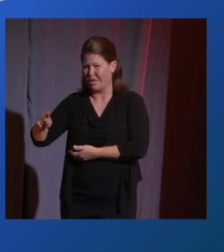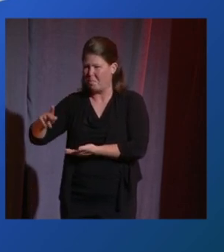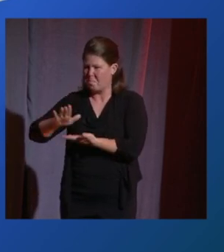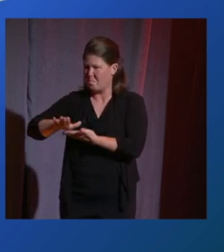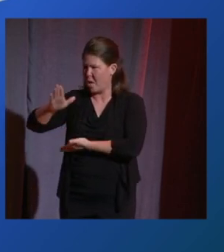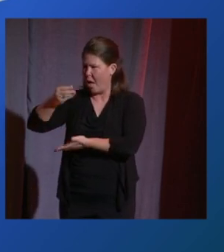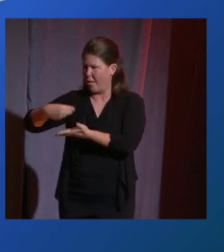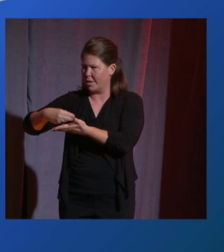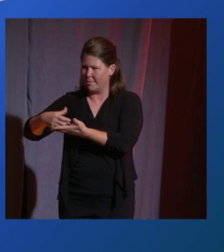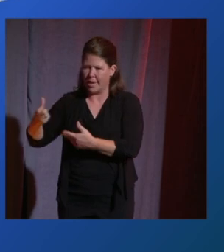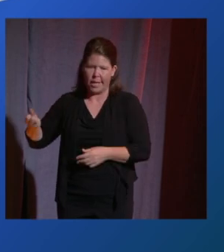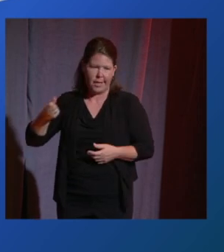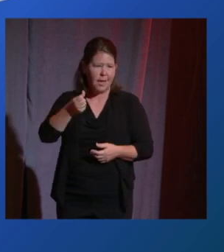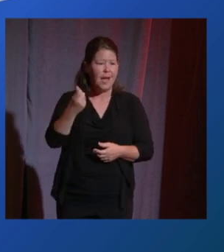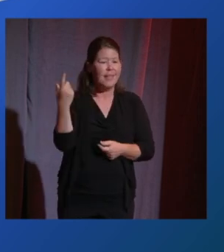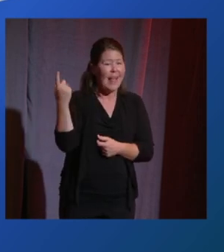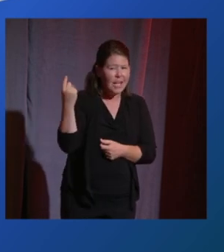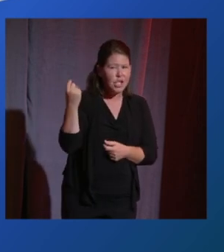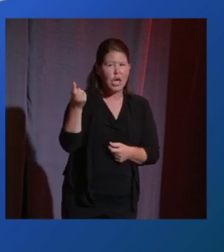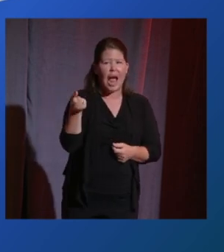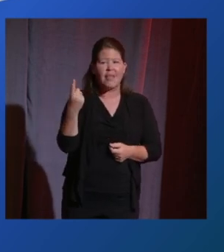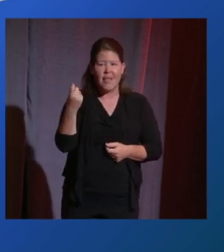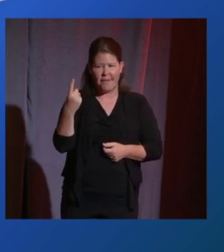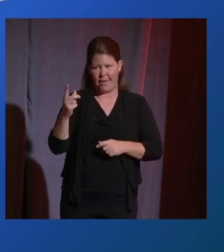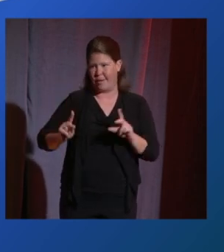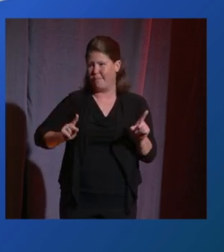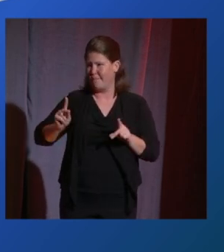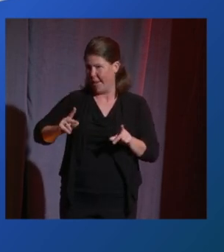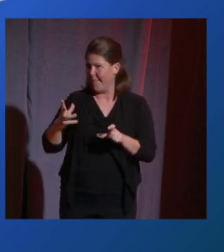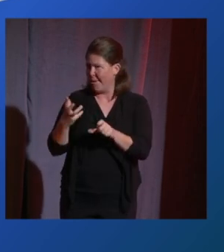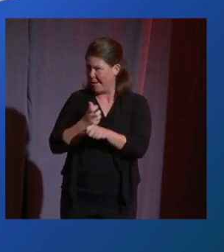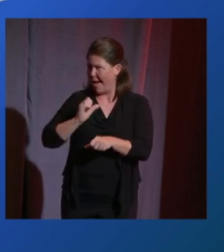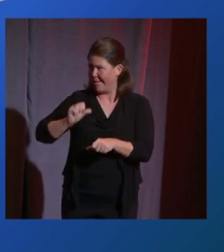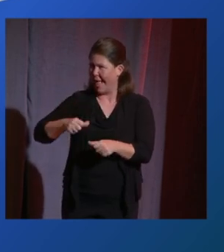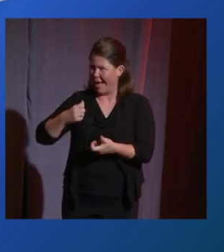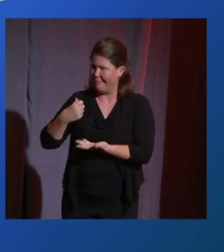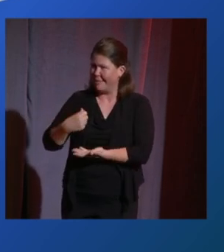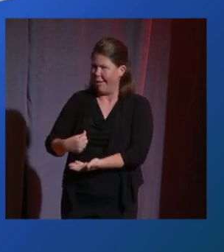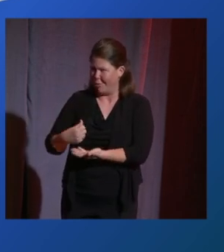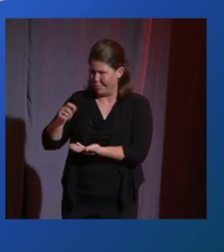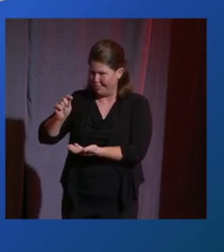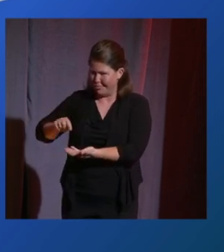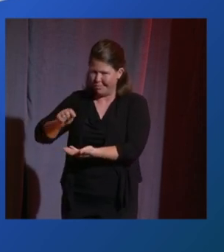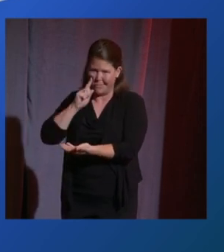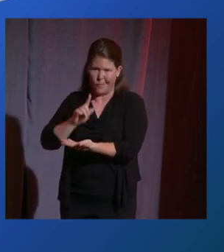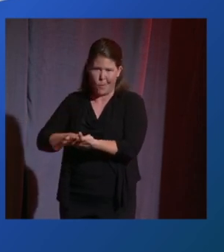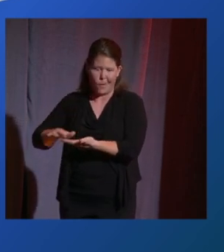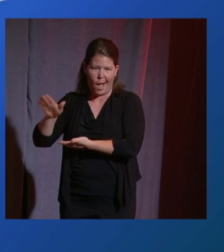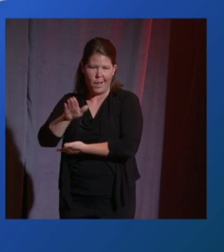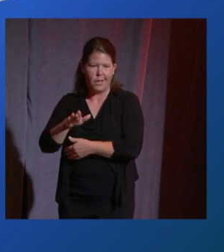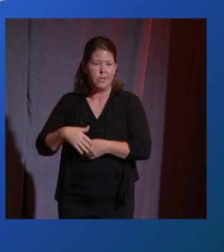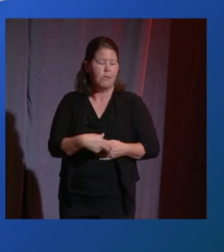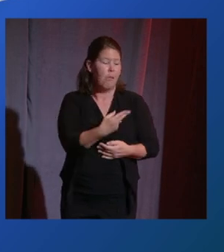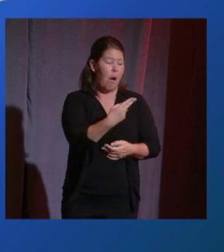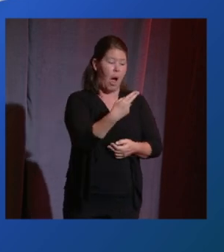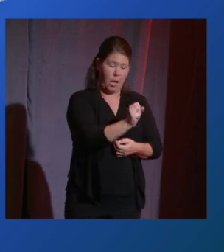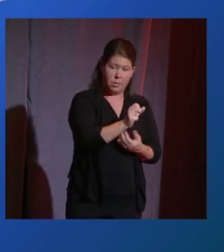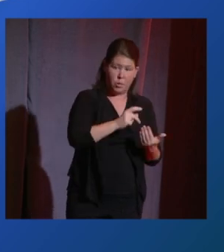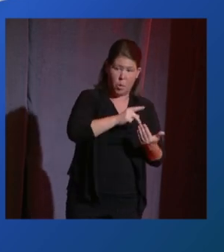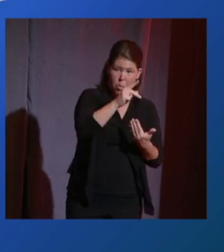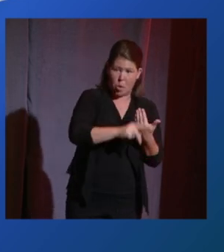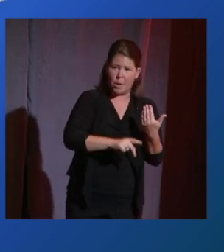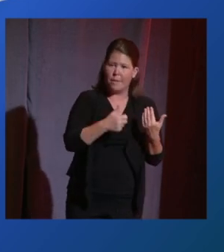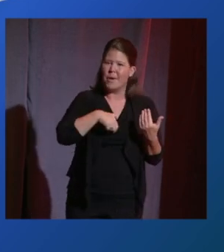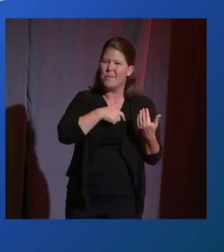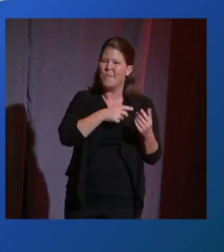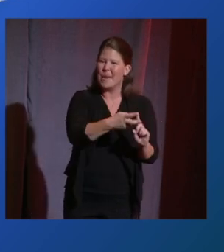11 selectees last year for our high school intern program we were able to recruit 38 students uh